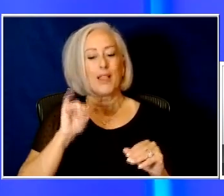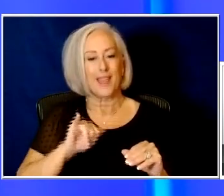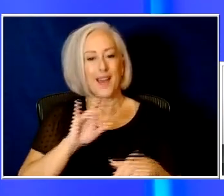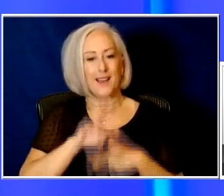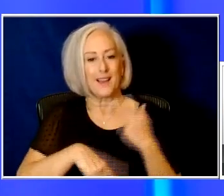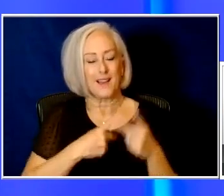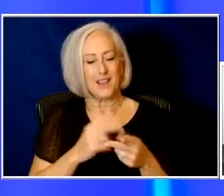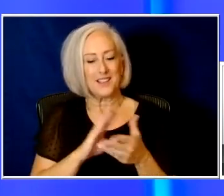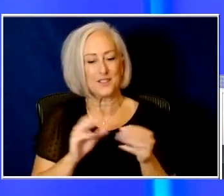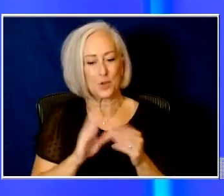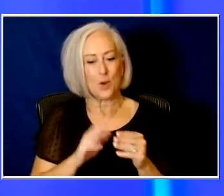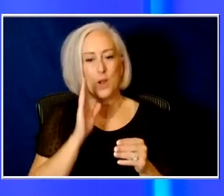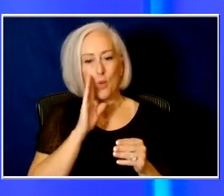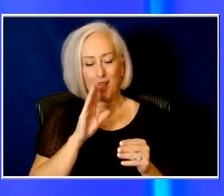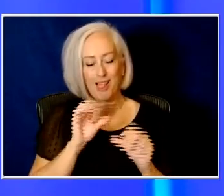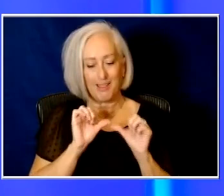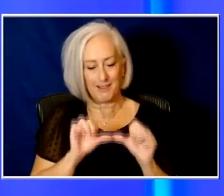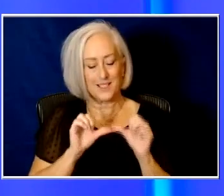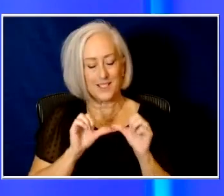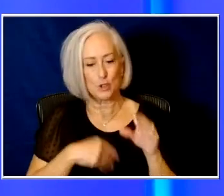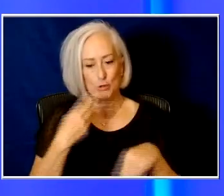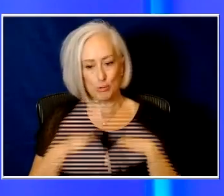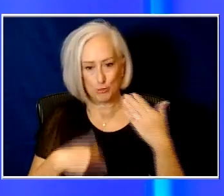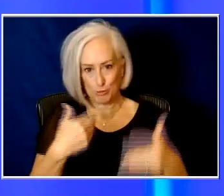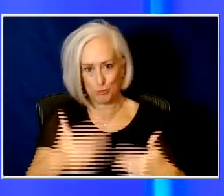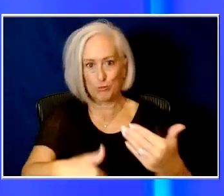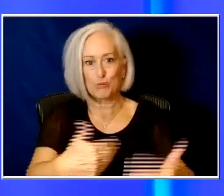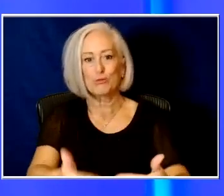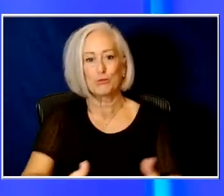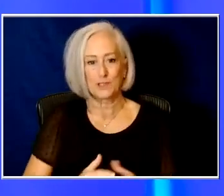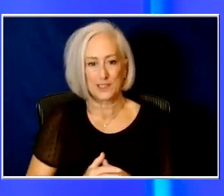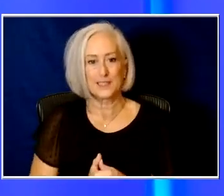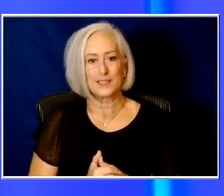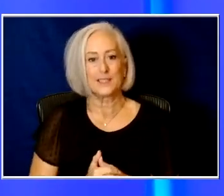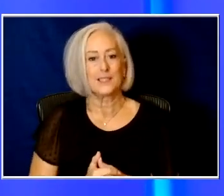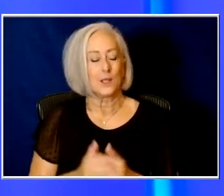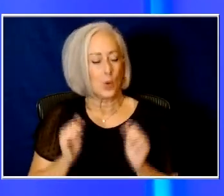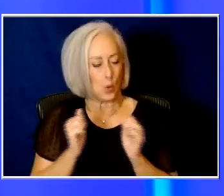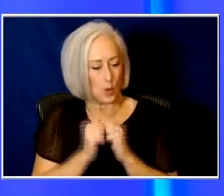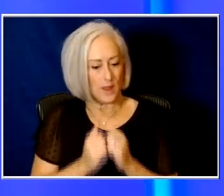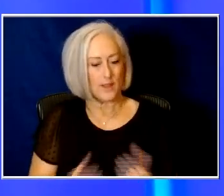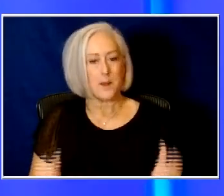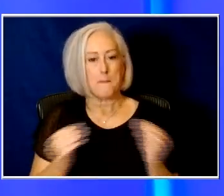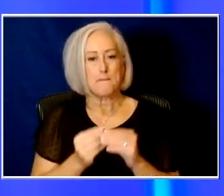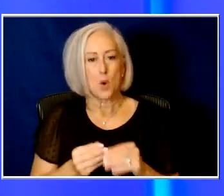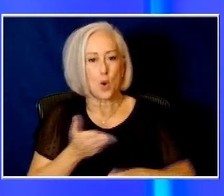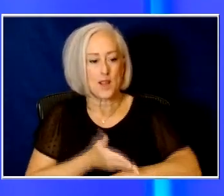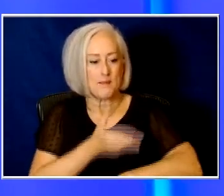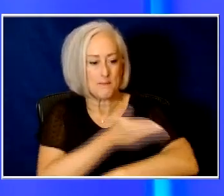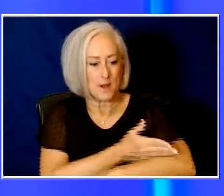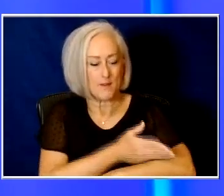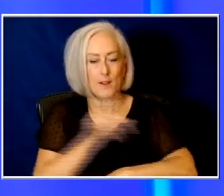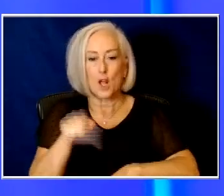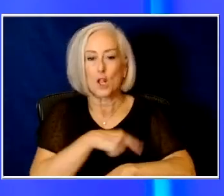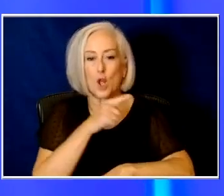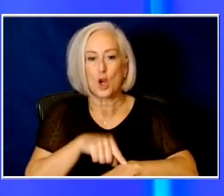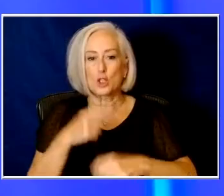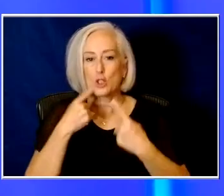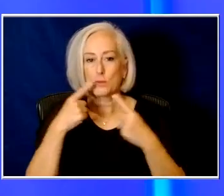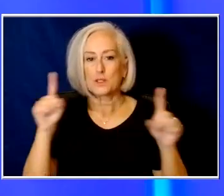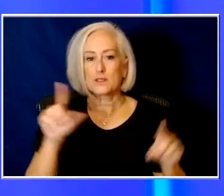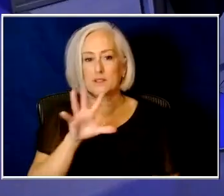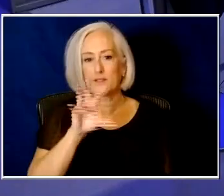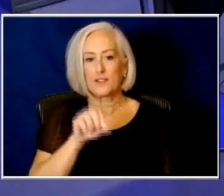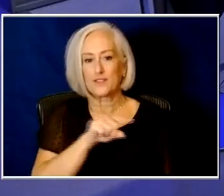all the advances that we've made, often it's long-term success, about 50-60%. So we still have a lot of work to